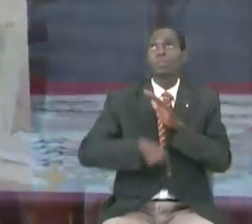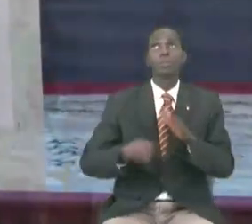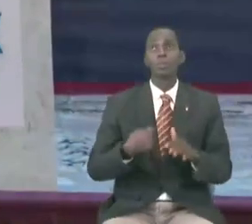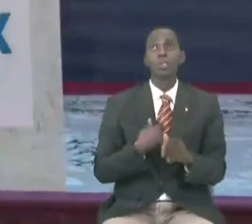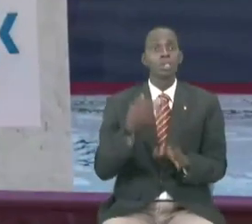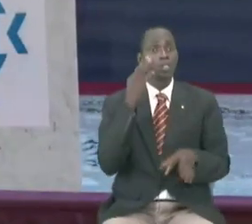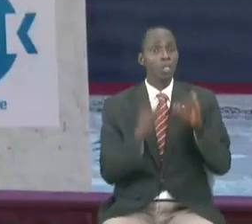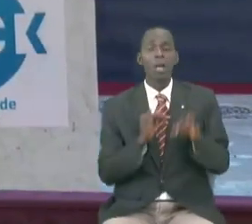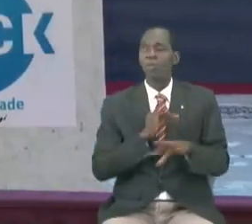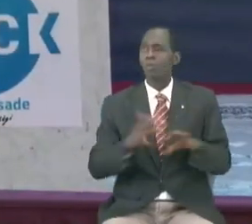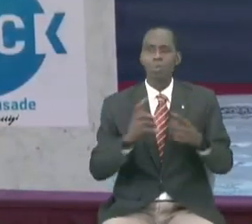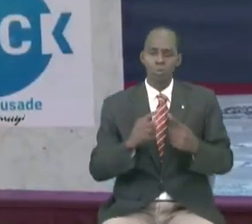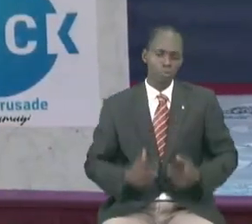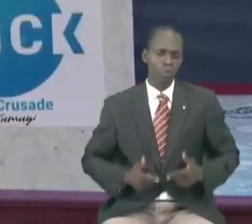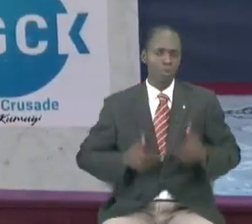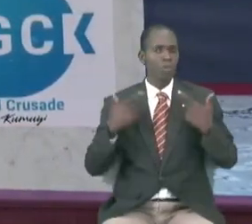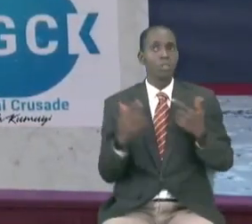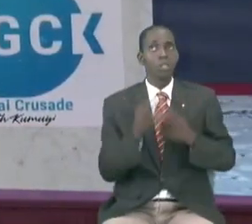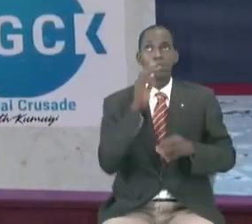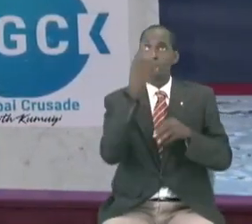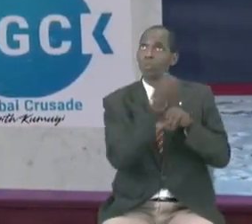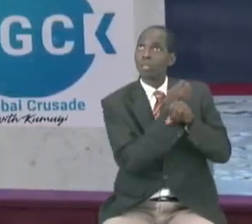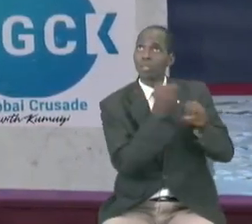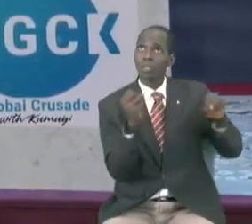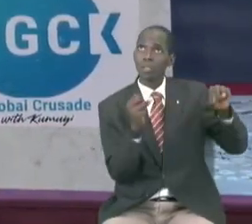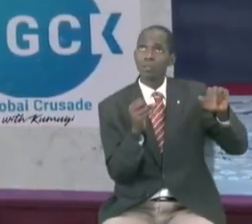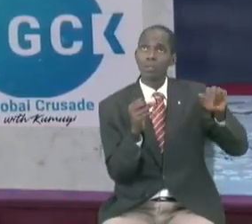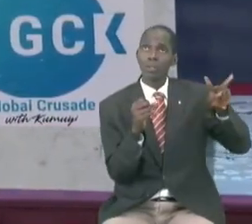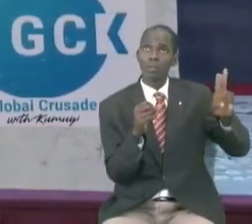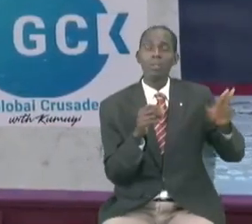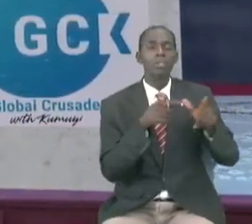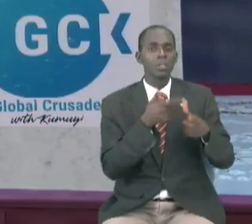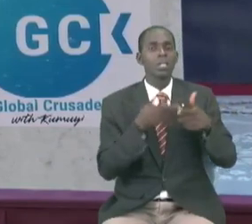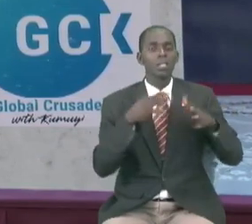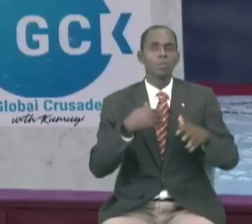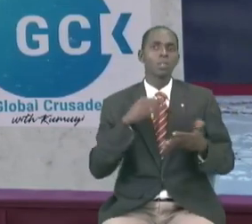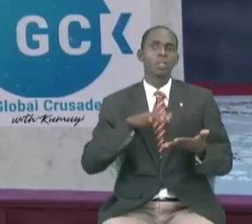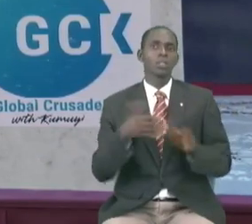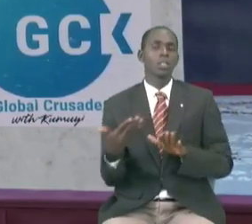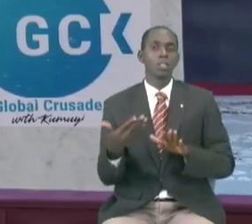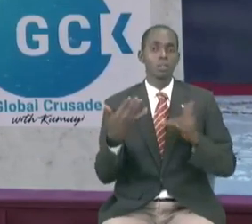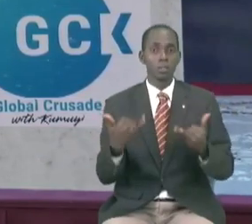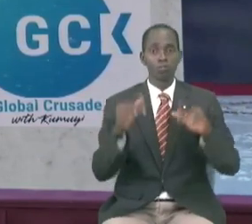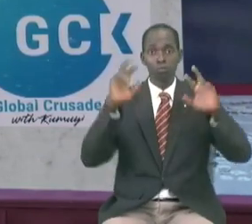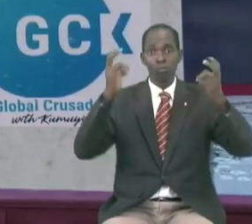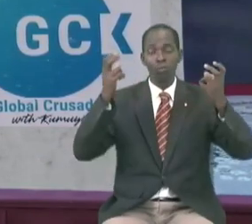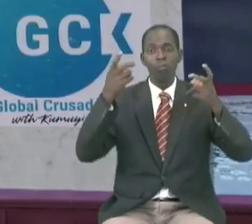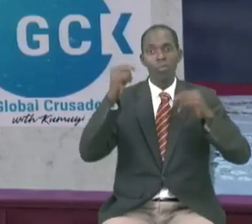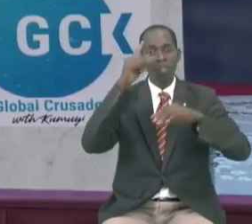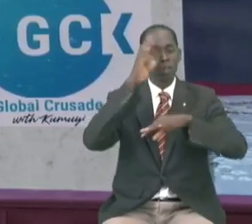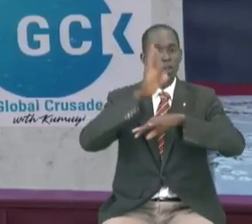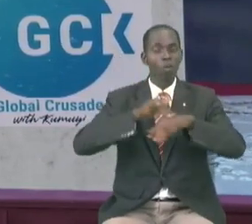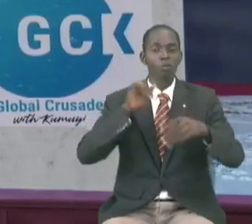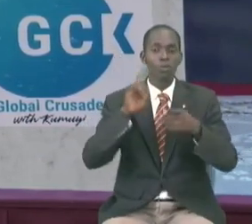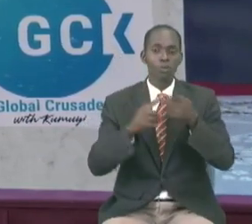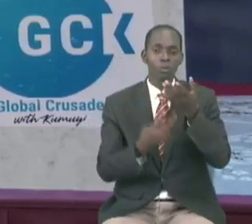to reason with God and rescue the perishing. The call